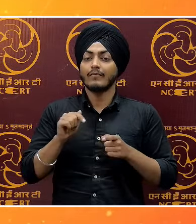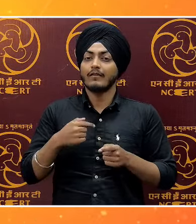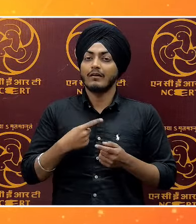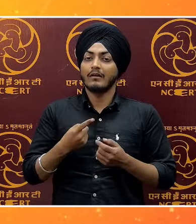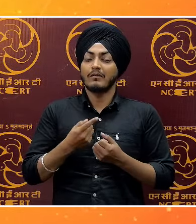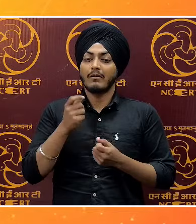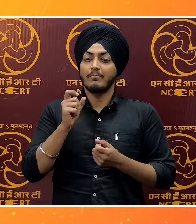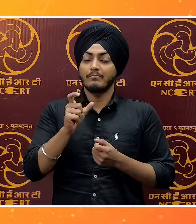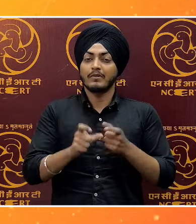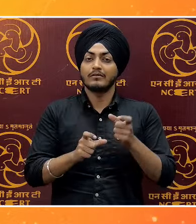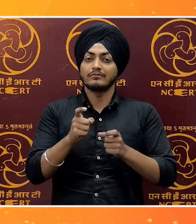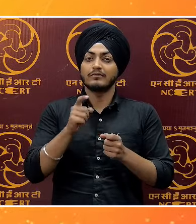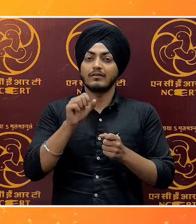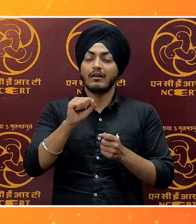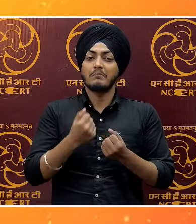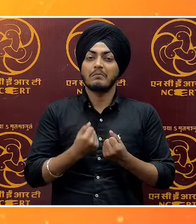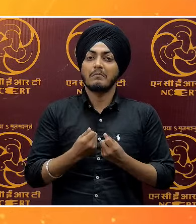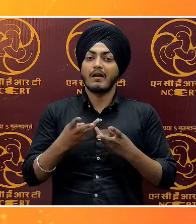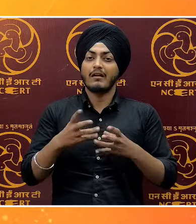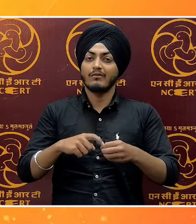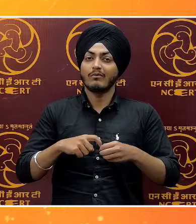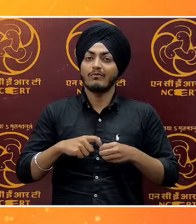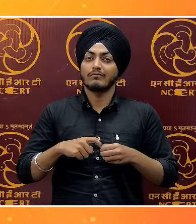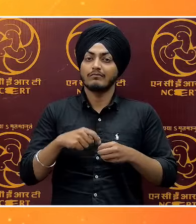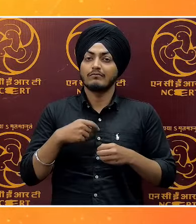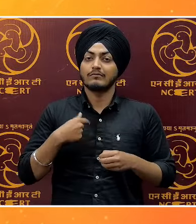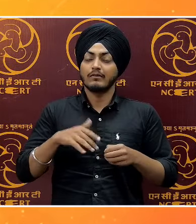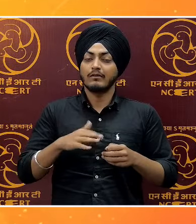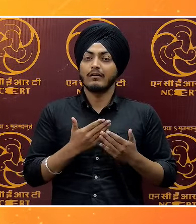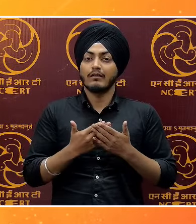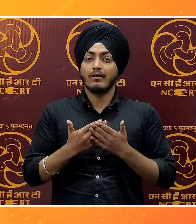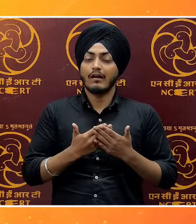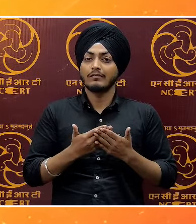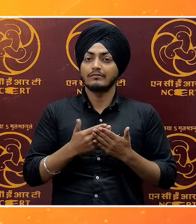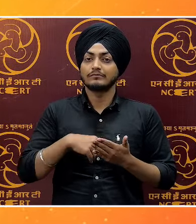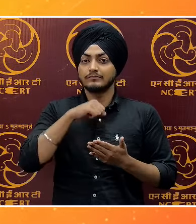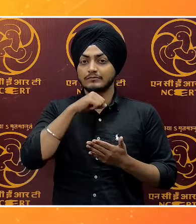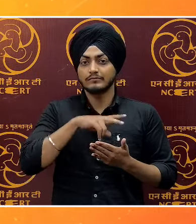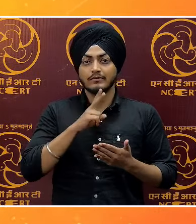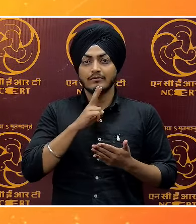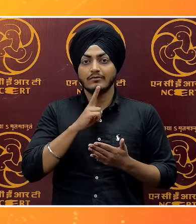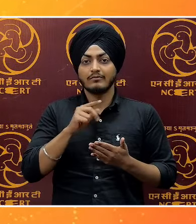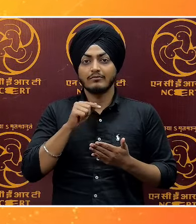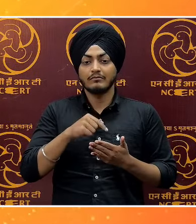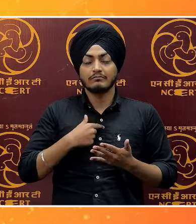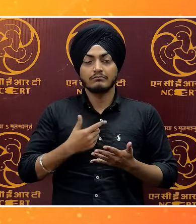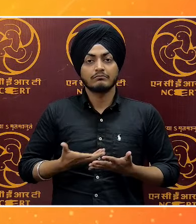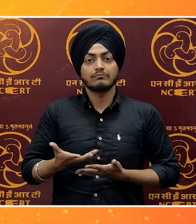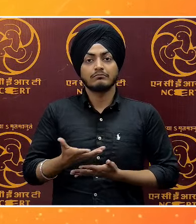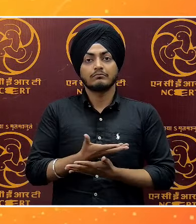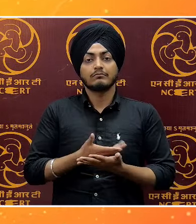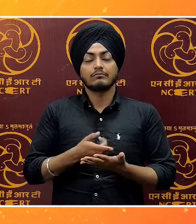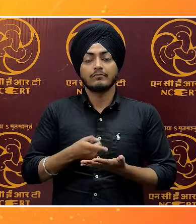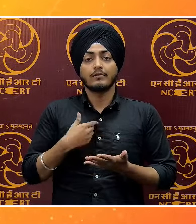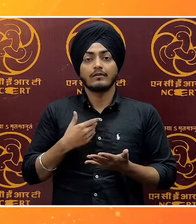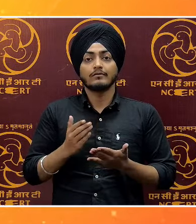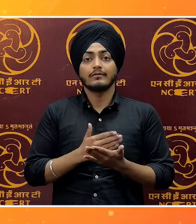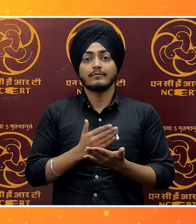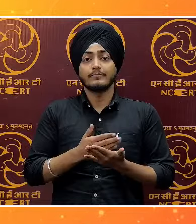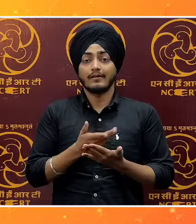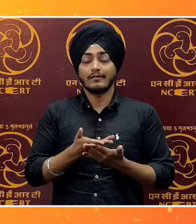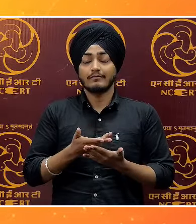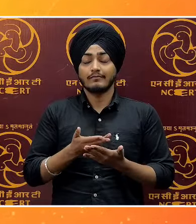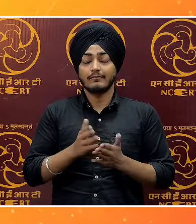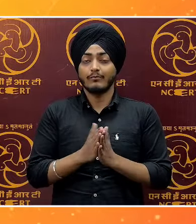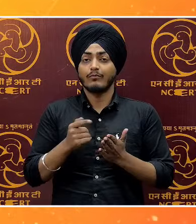lot of questions, especially our tiny tots of class 2 for whom we are having this discussion under the subject English. So please